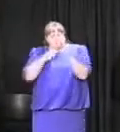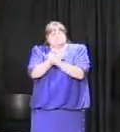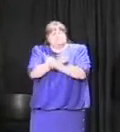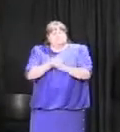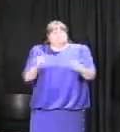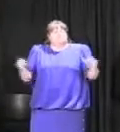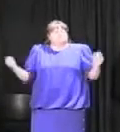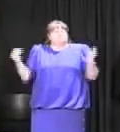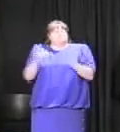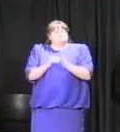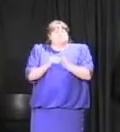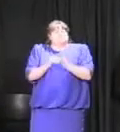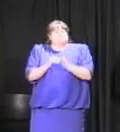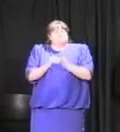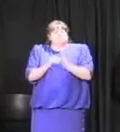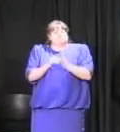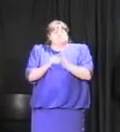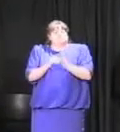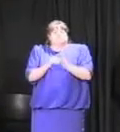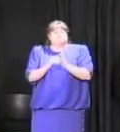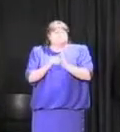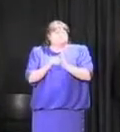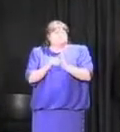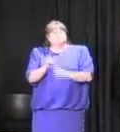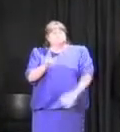But I never did.